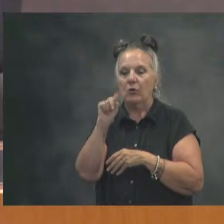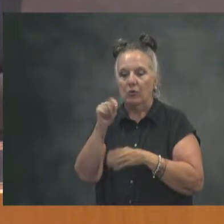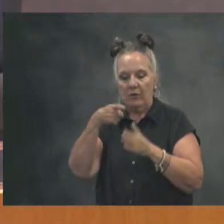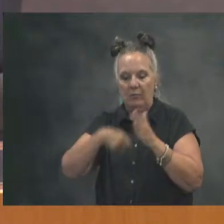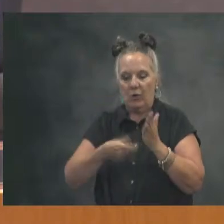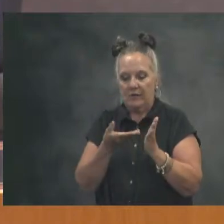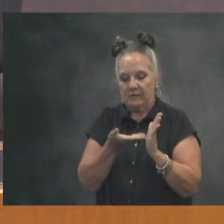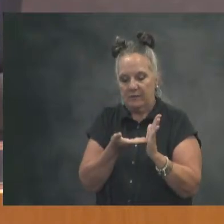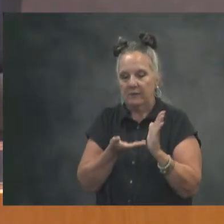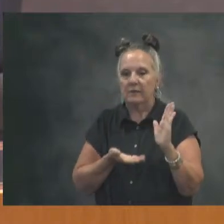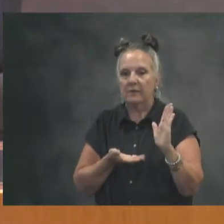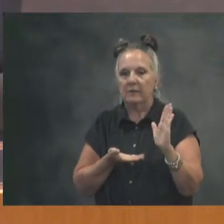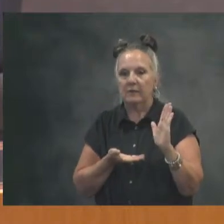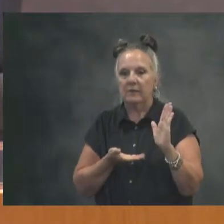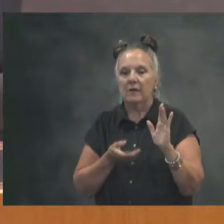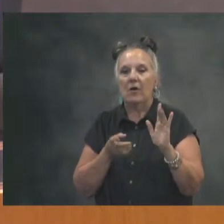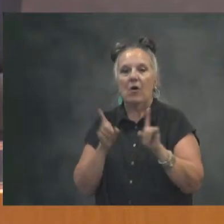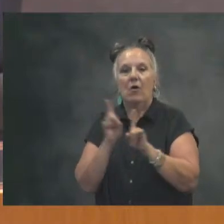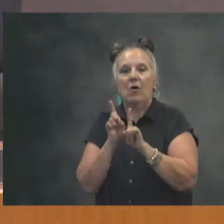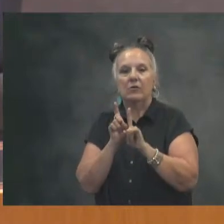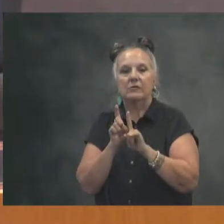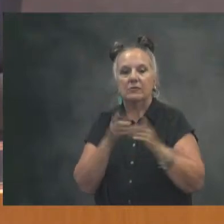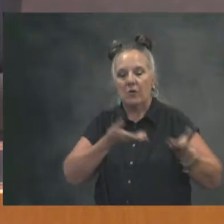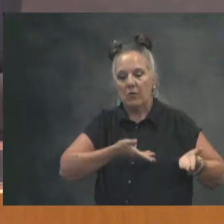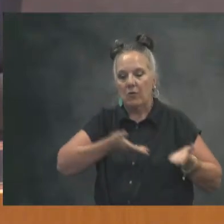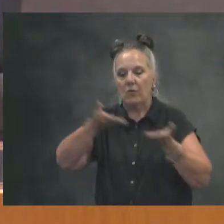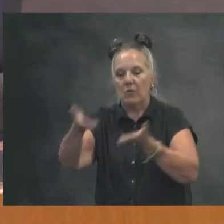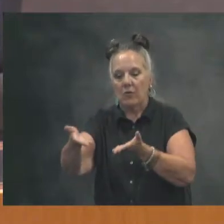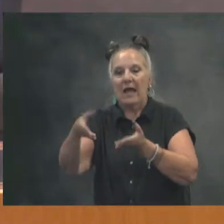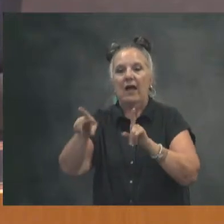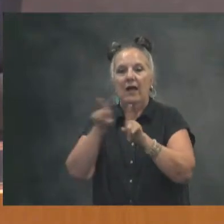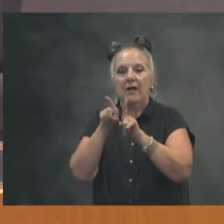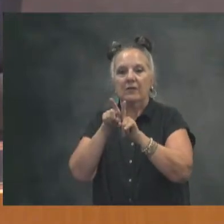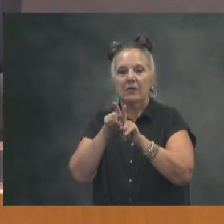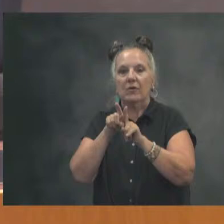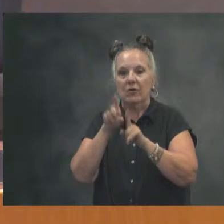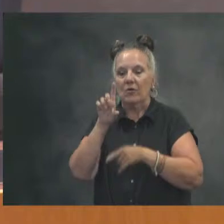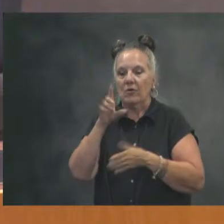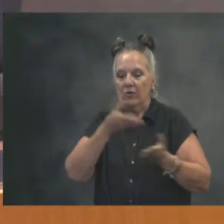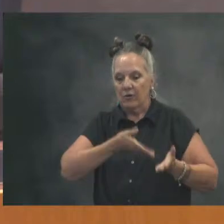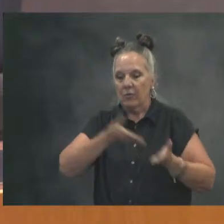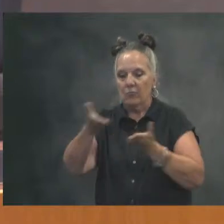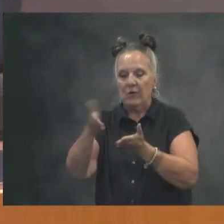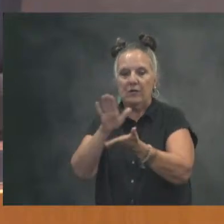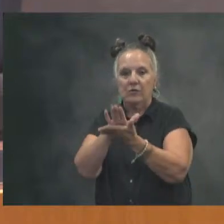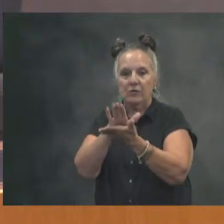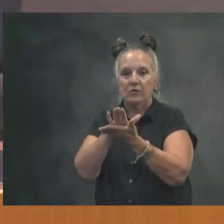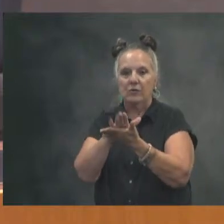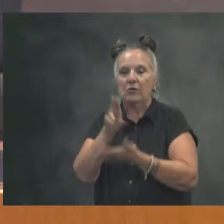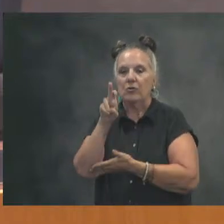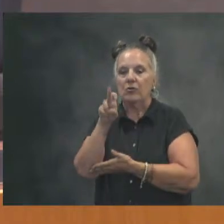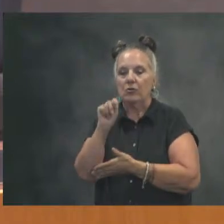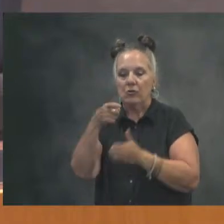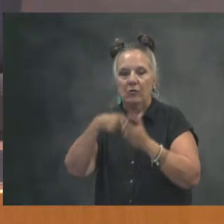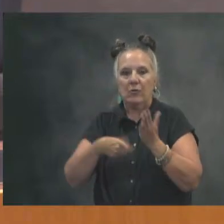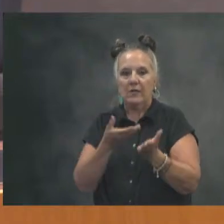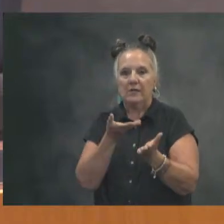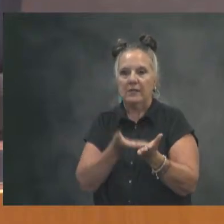listed. Heating oil supply and delivery, renewal to AC&T Company Incorporated at the unit prices